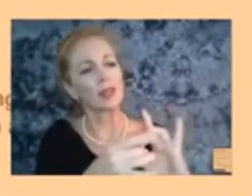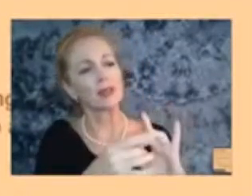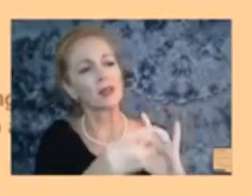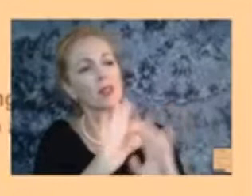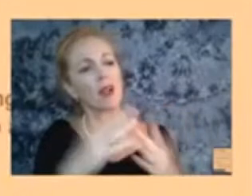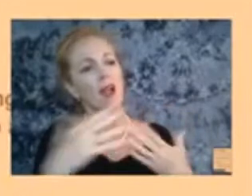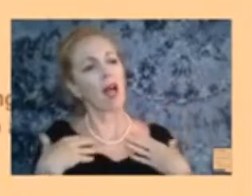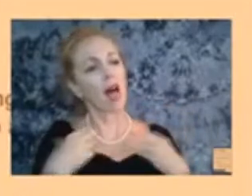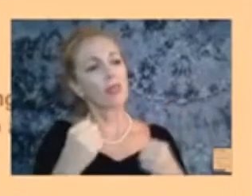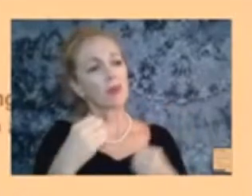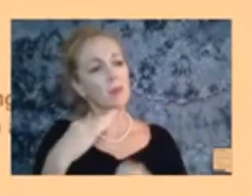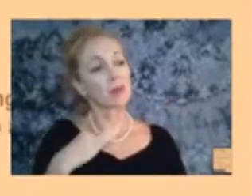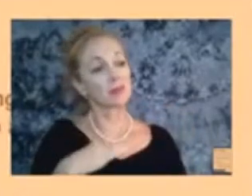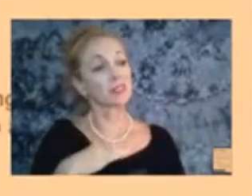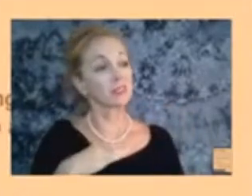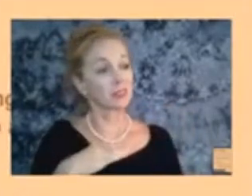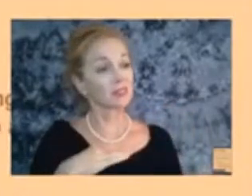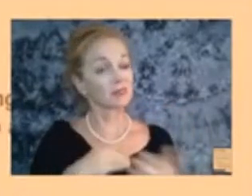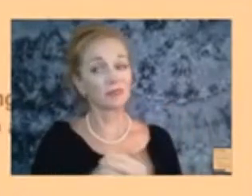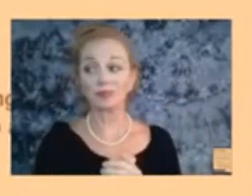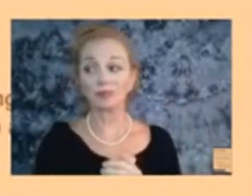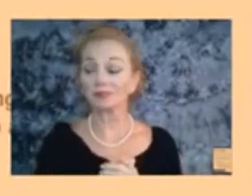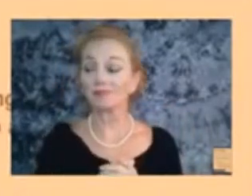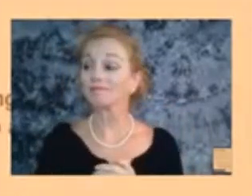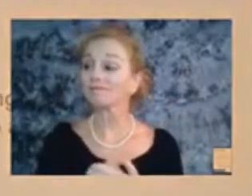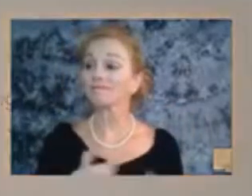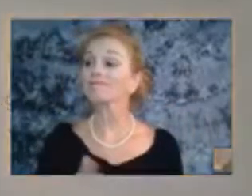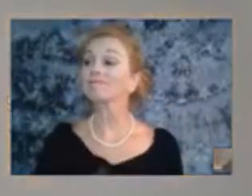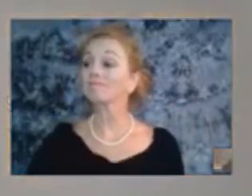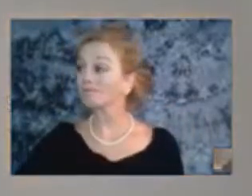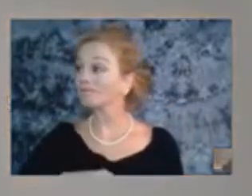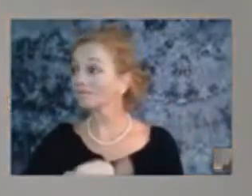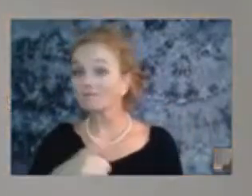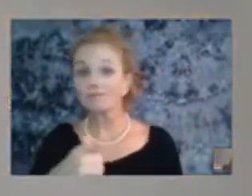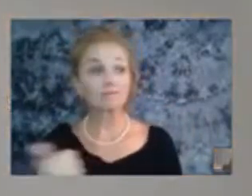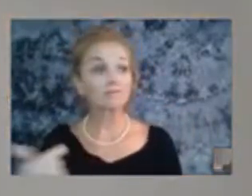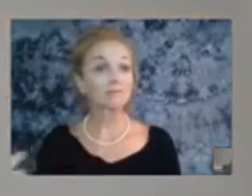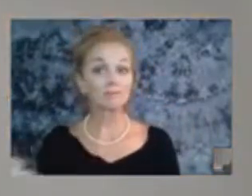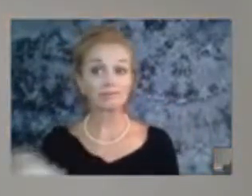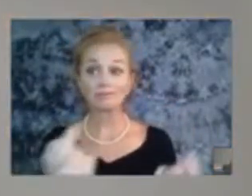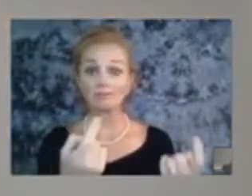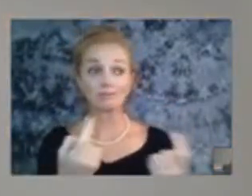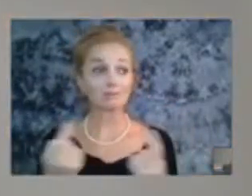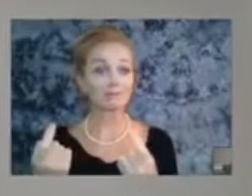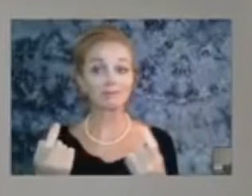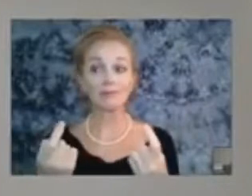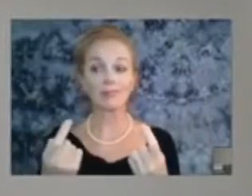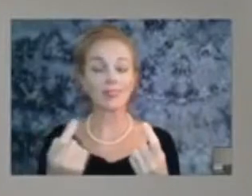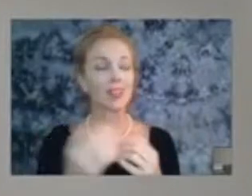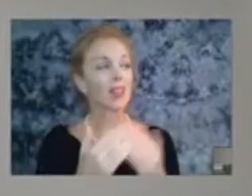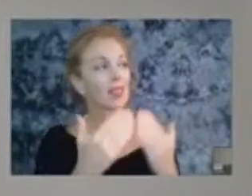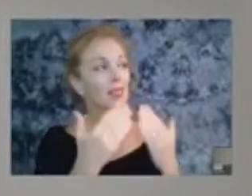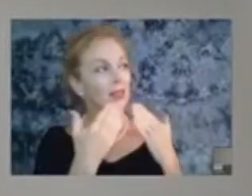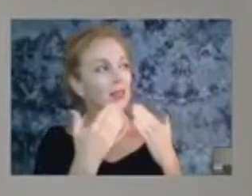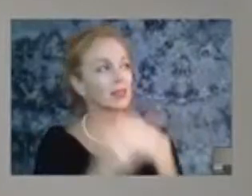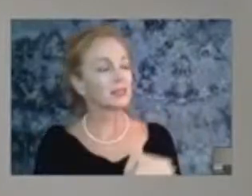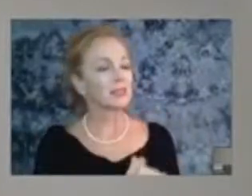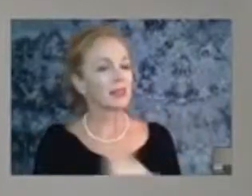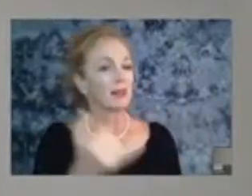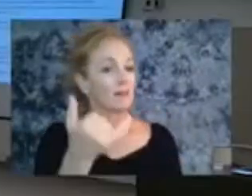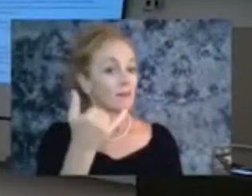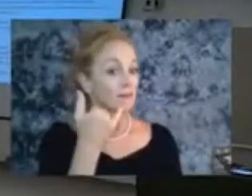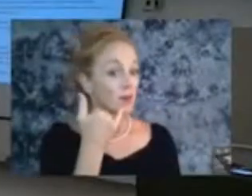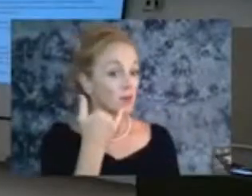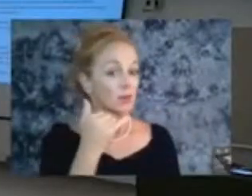am happy to answer any questions that you might have. All right, thank you. So on the phone, Dr. Jones and Ms. Sawyer have